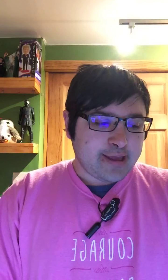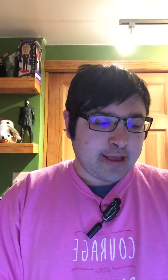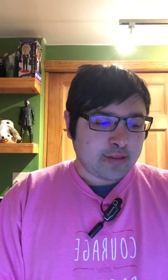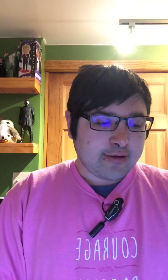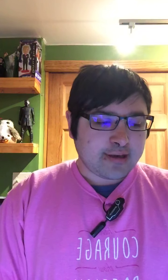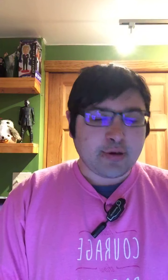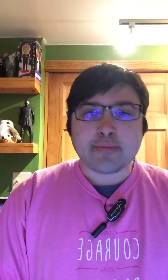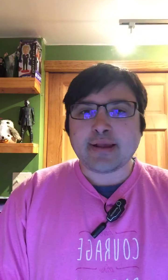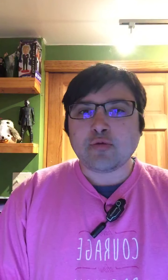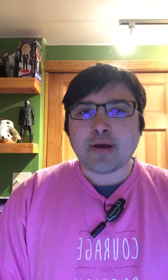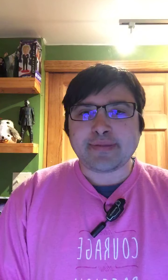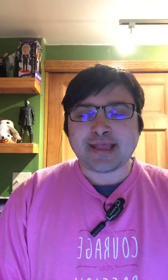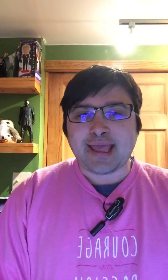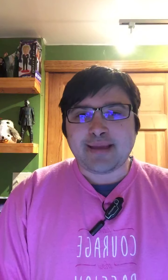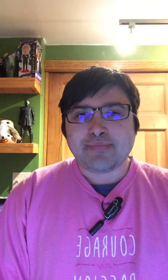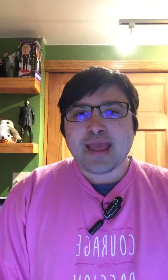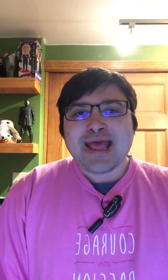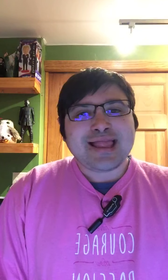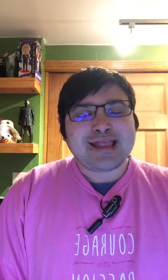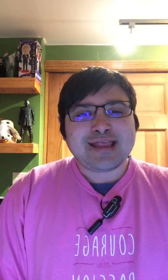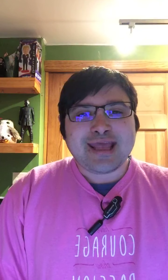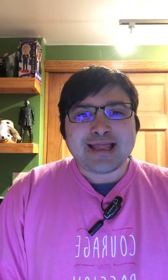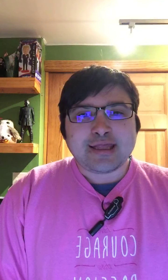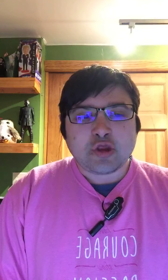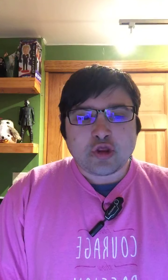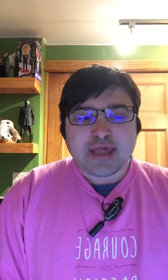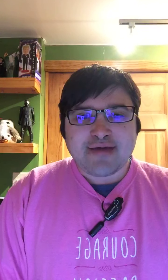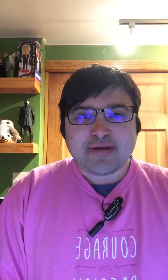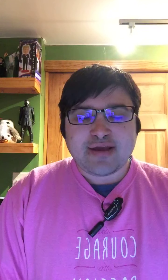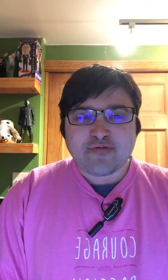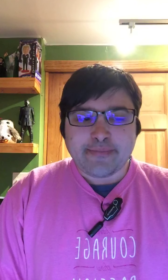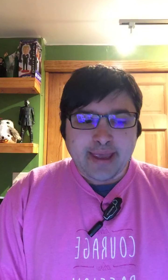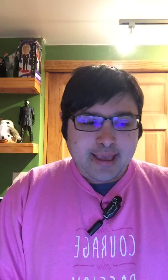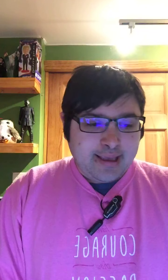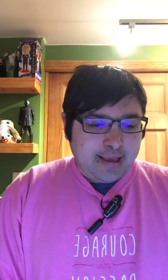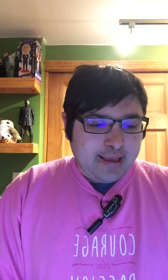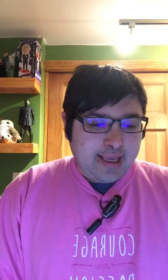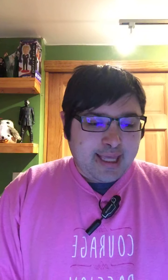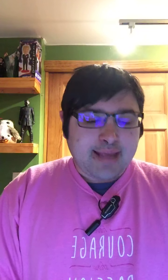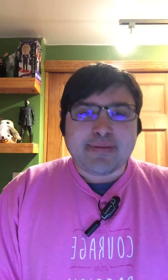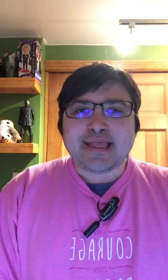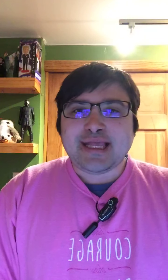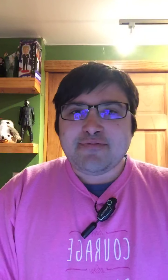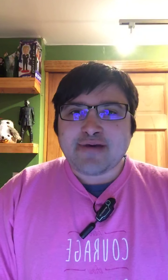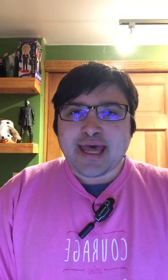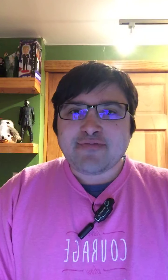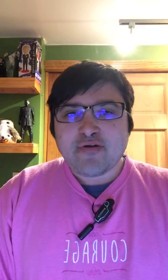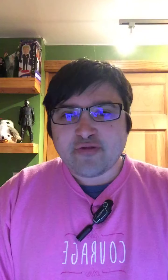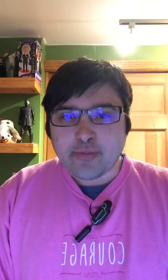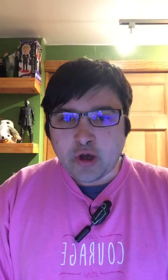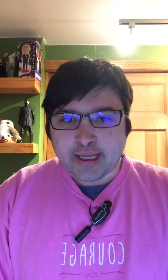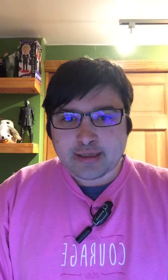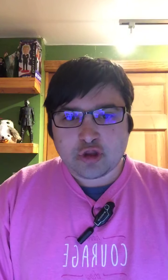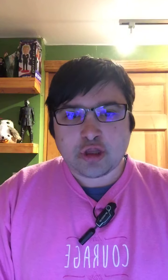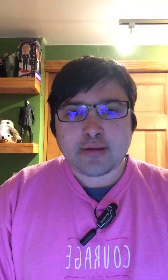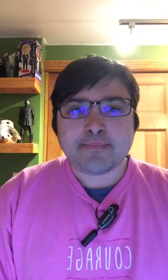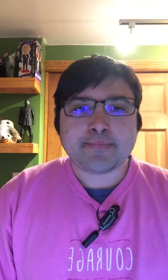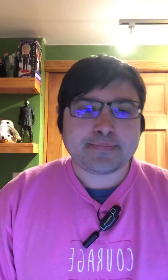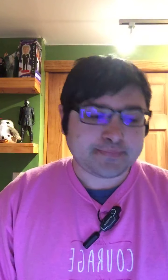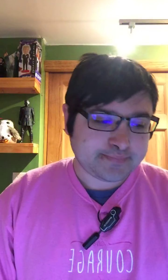through Health Department website. Let's take a listen to that video from NBC5 Vermont.